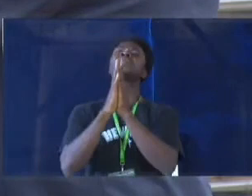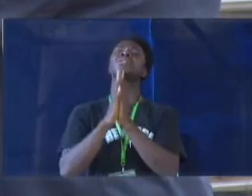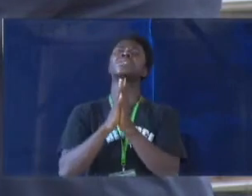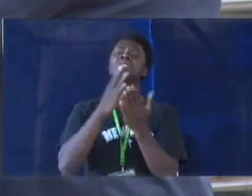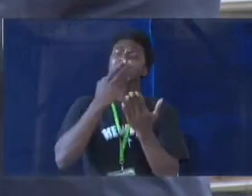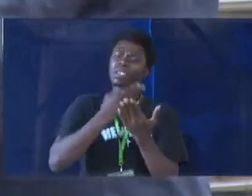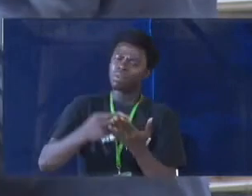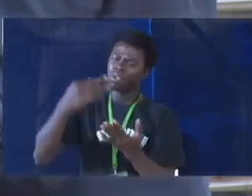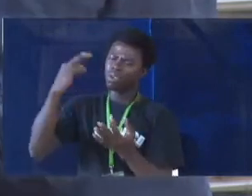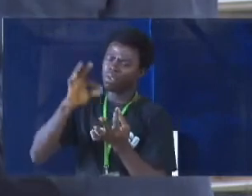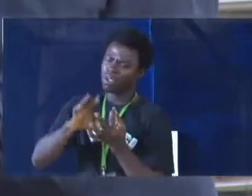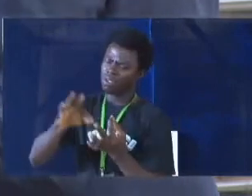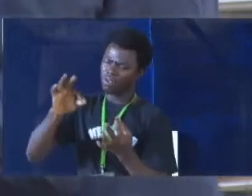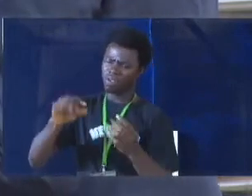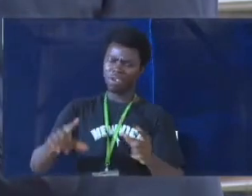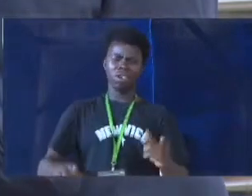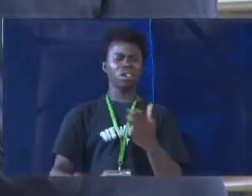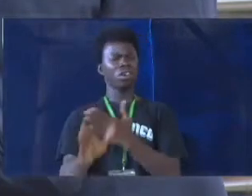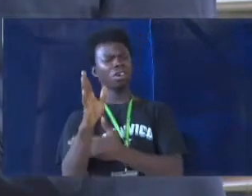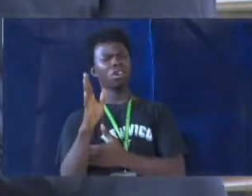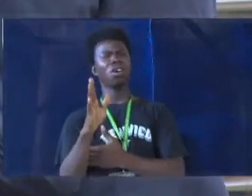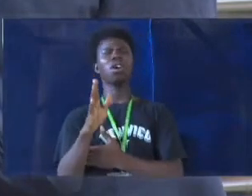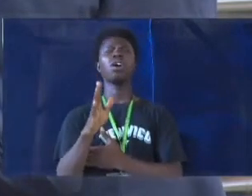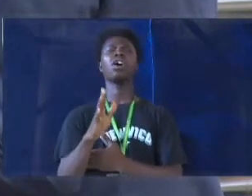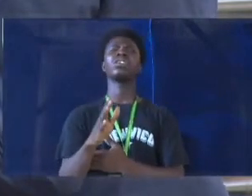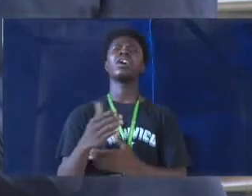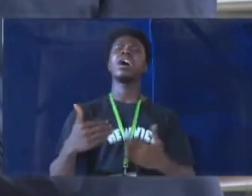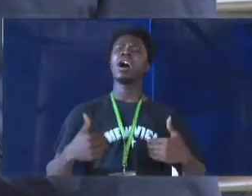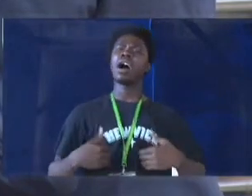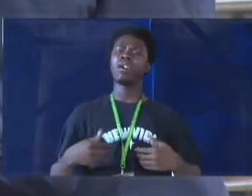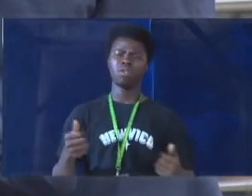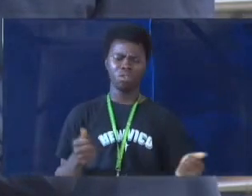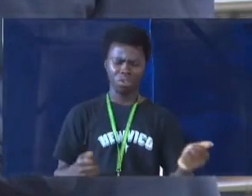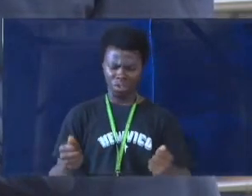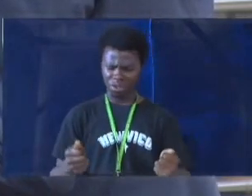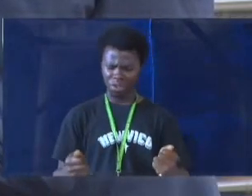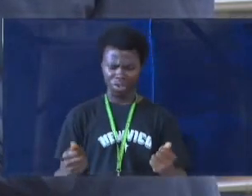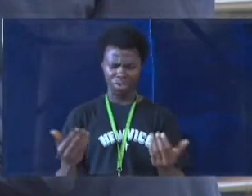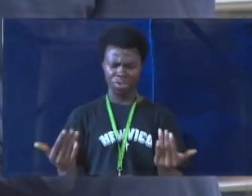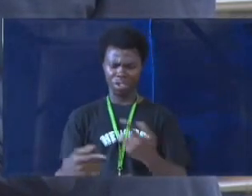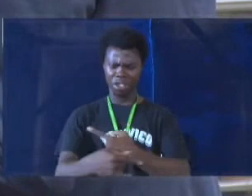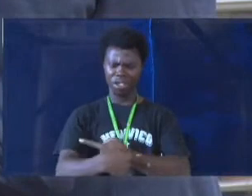Spirit of the living God, take over from the hands of man this evening.